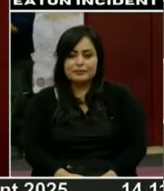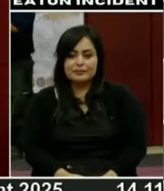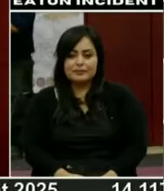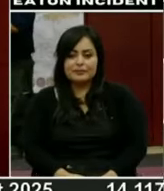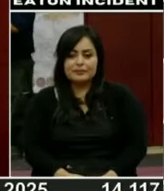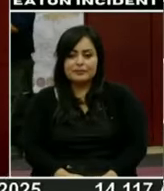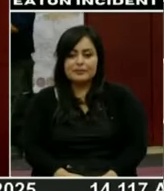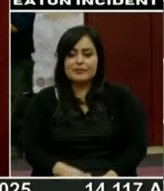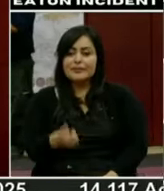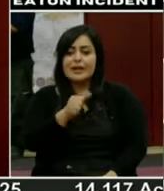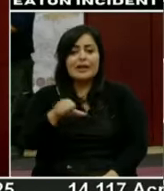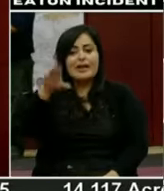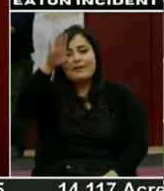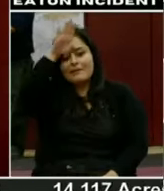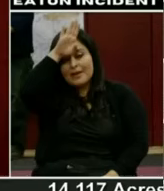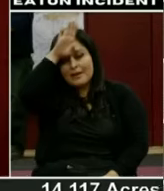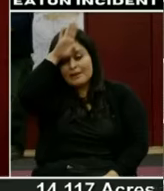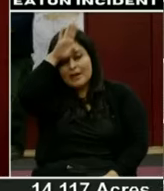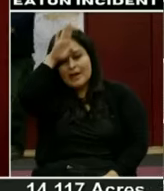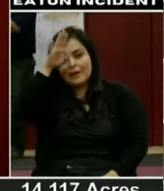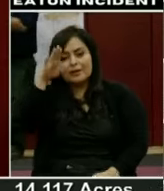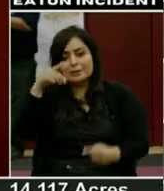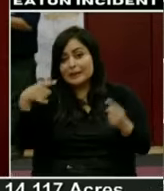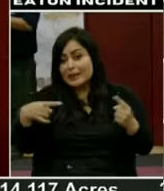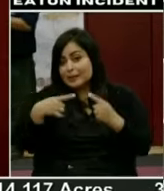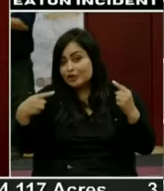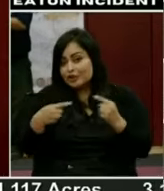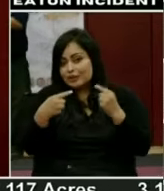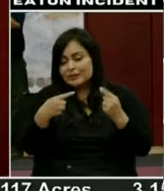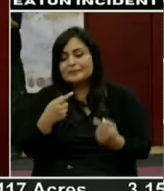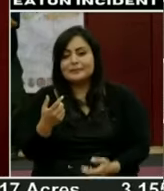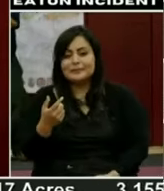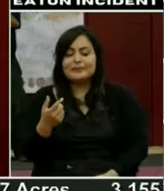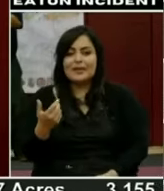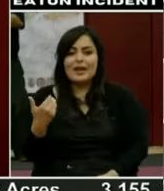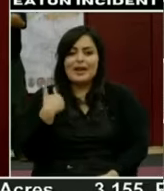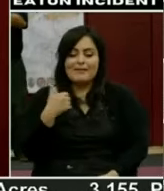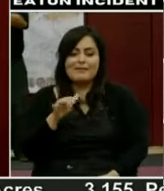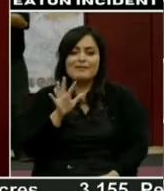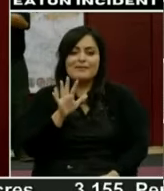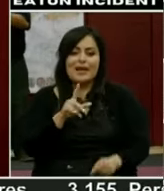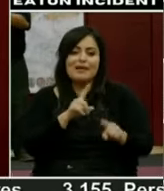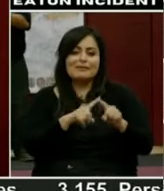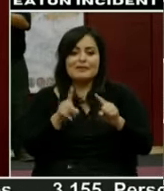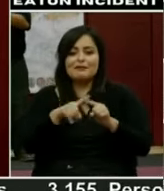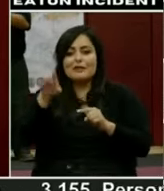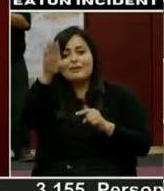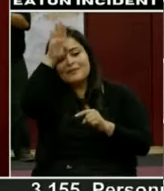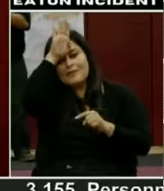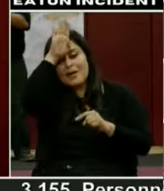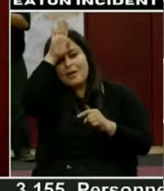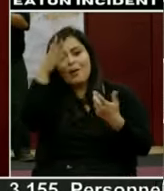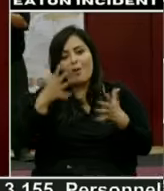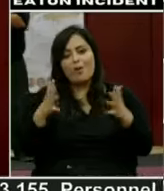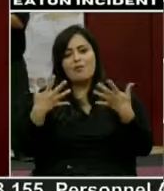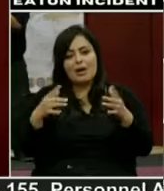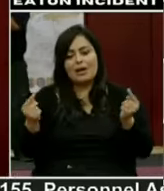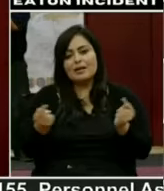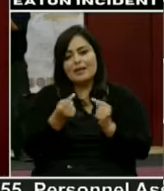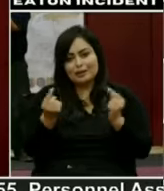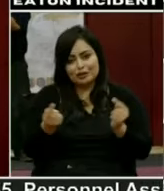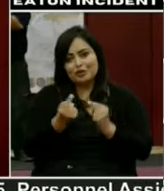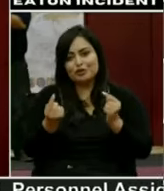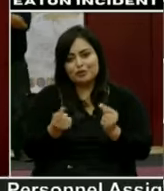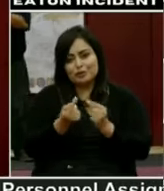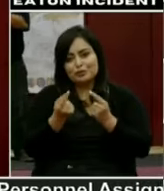Have any firefighters been injured? We have 5 firefighters that have been injured as a result of suppressing